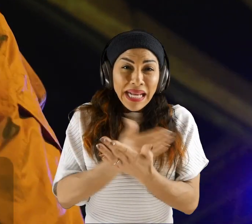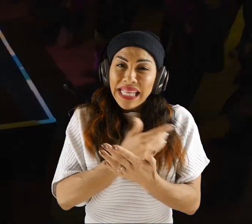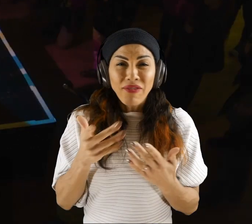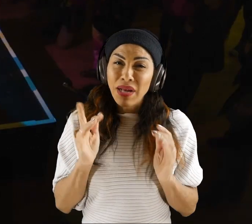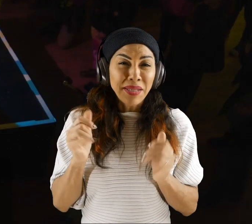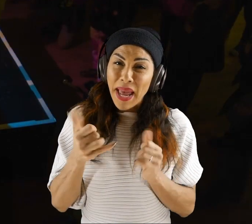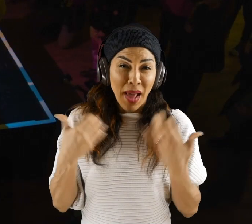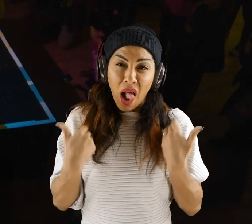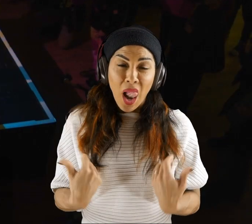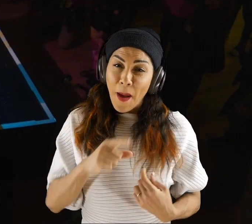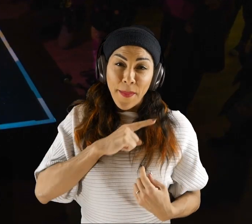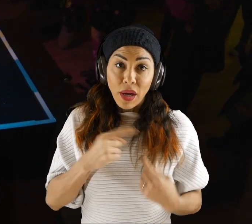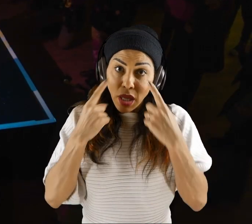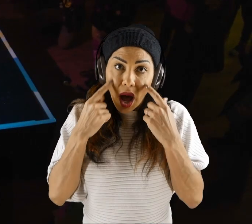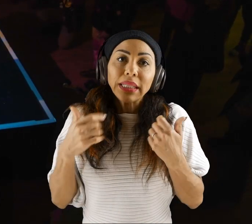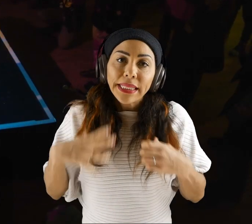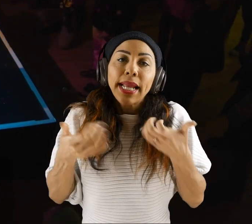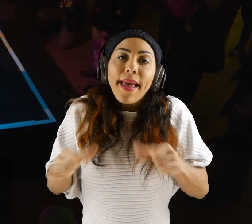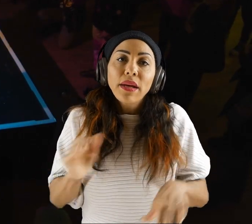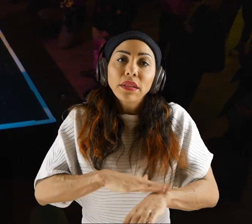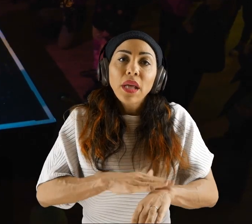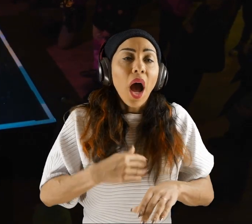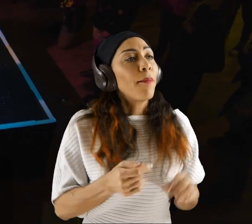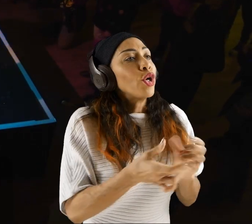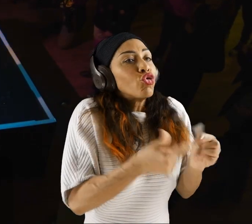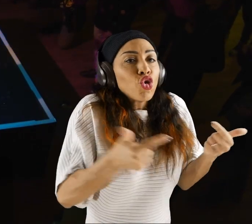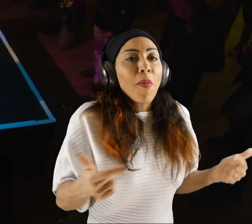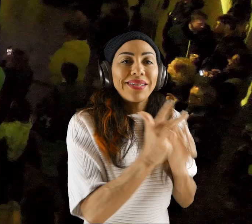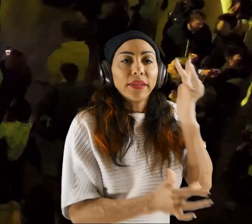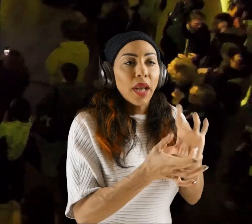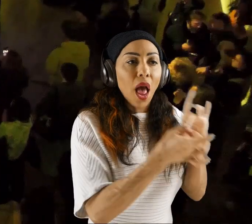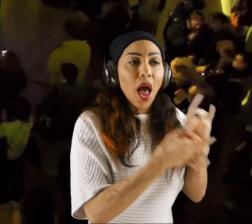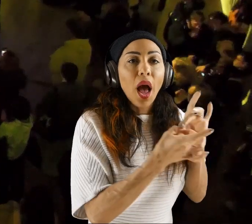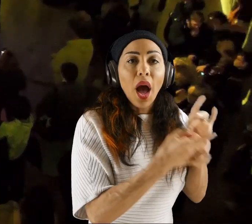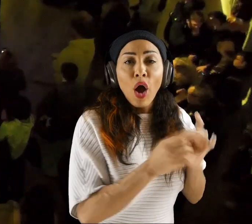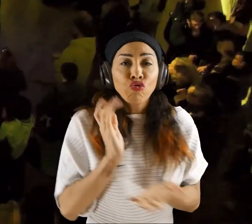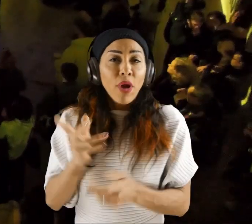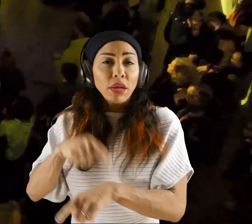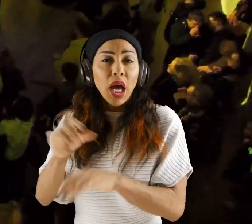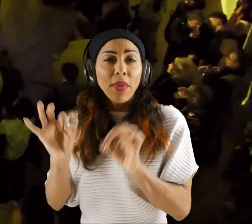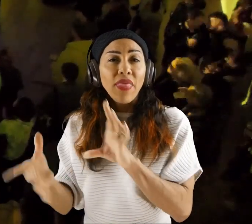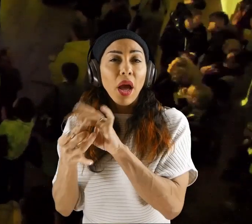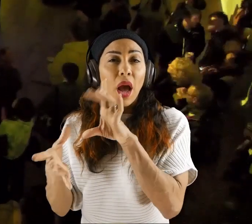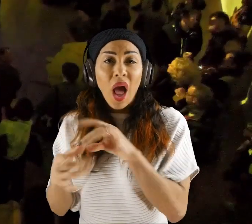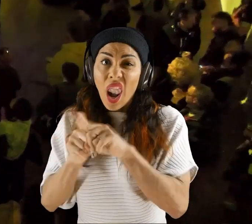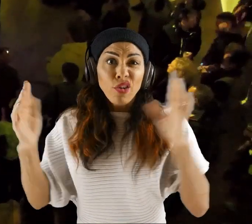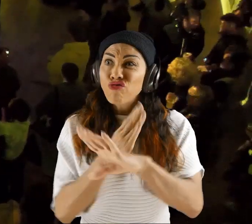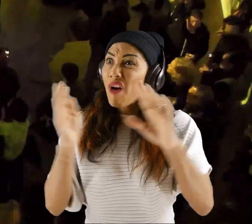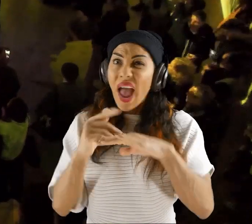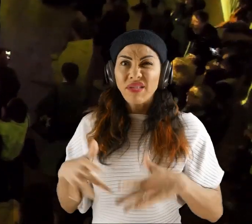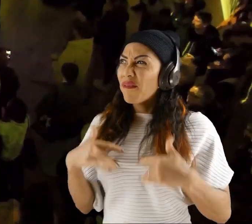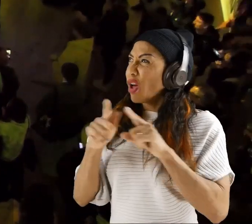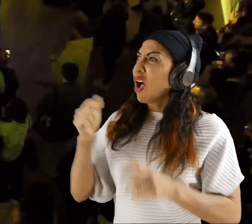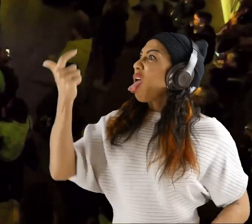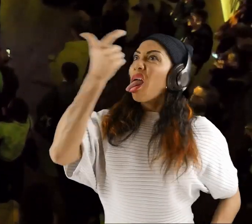enough hill time. We spend connections online, but we're losing touch with people in real life, even in raves. Everybody's on phones and it ain't what raving should feel like. Too much